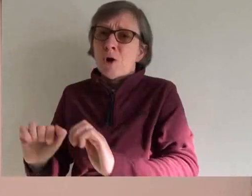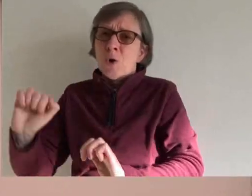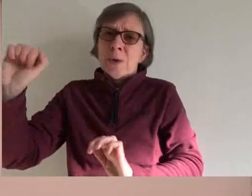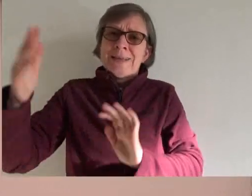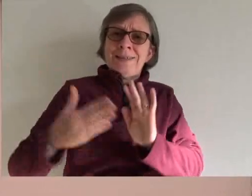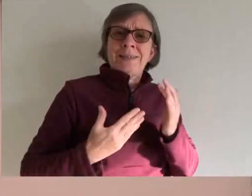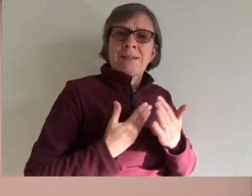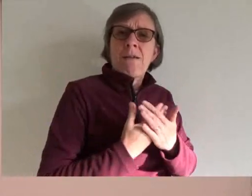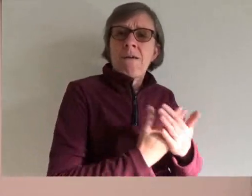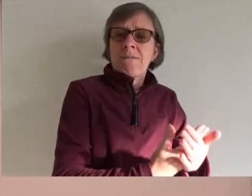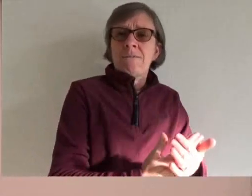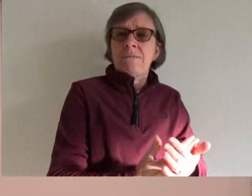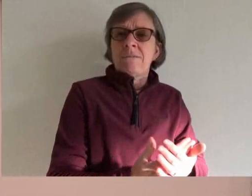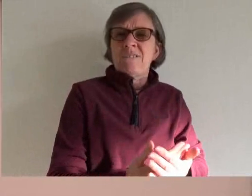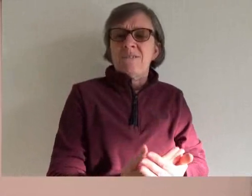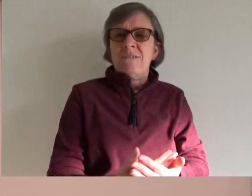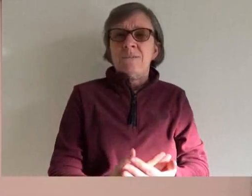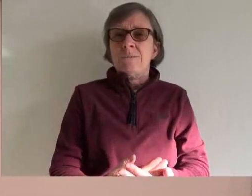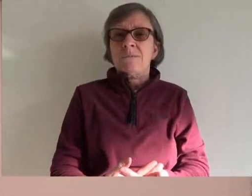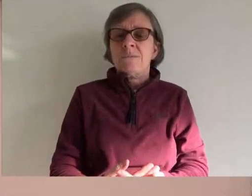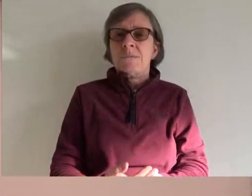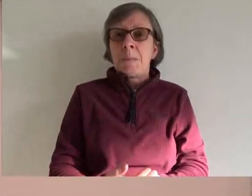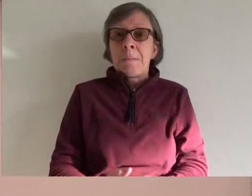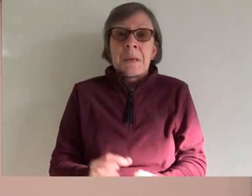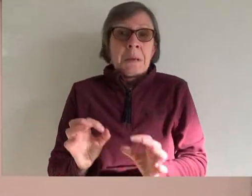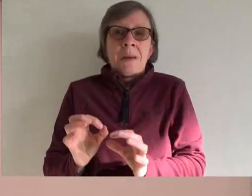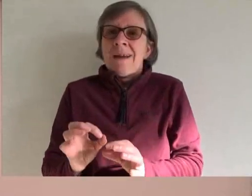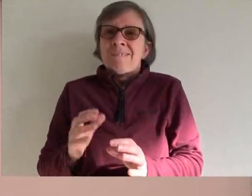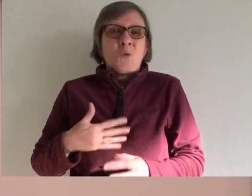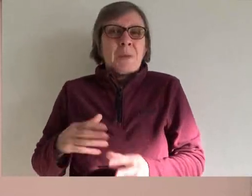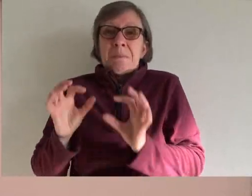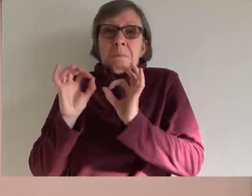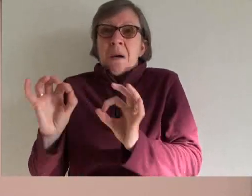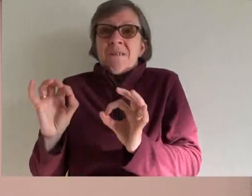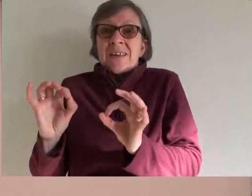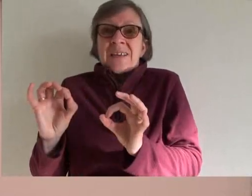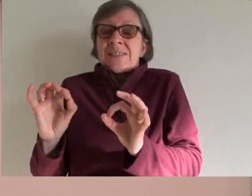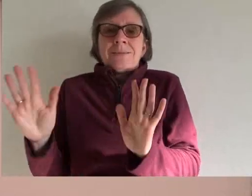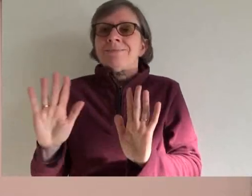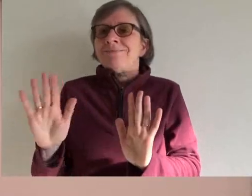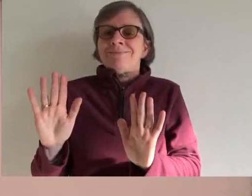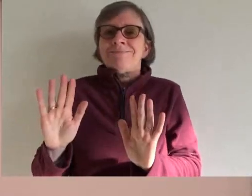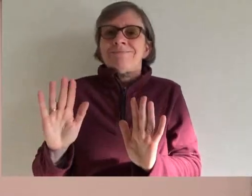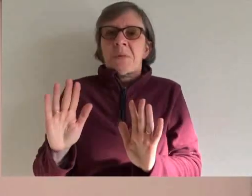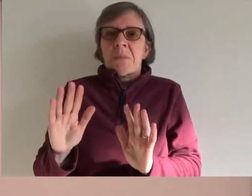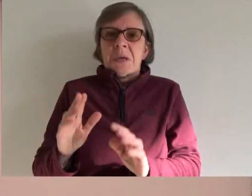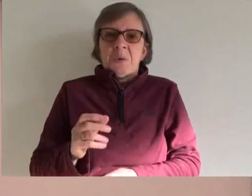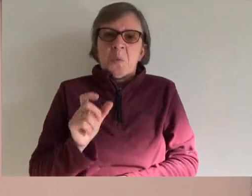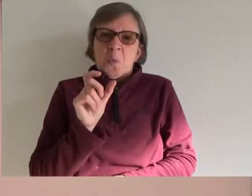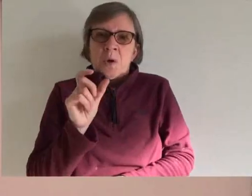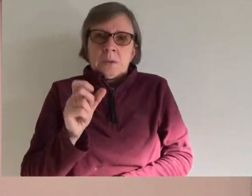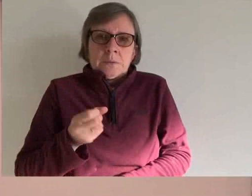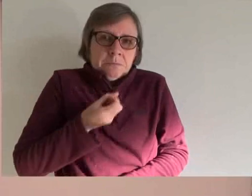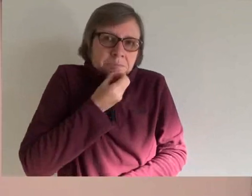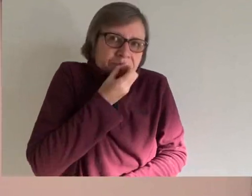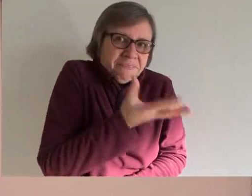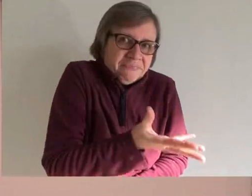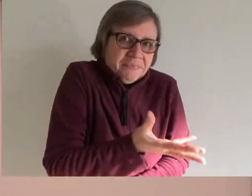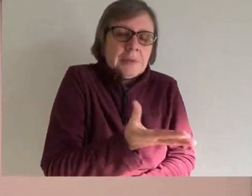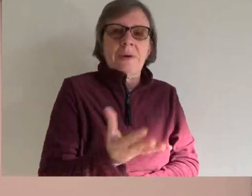act. Even if we don't, we kind of bottle it at the last minute and come out with a message about the love of God to